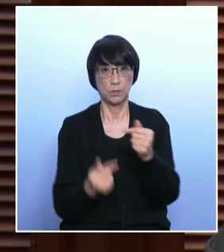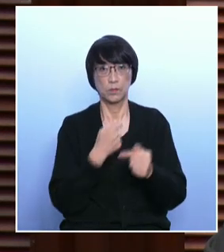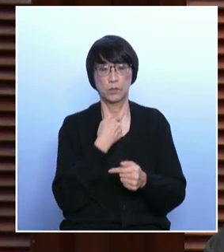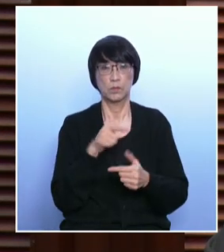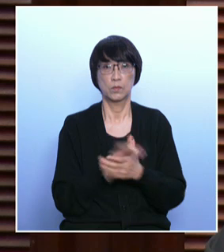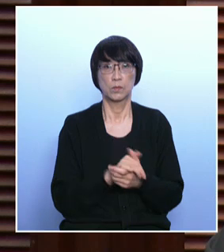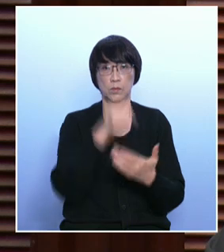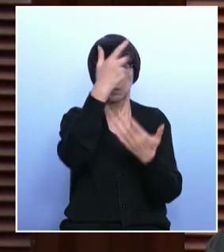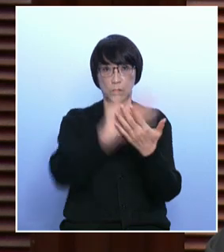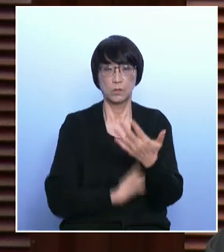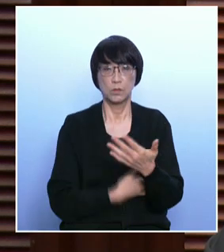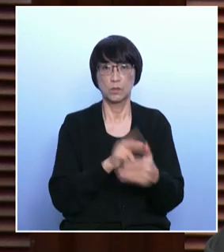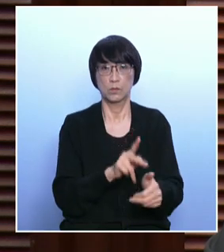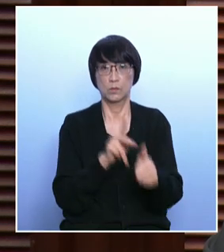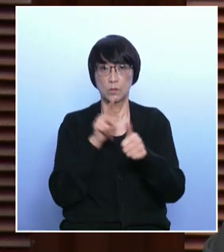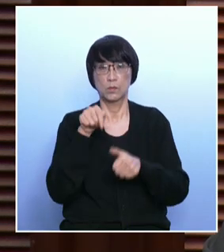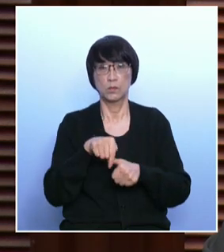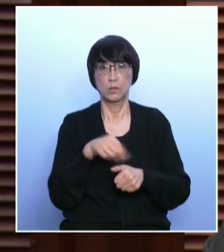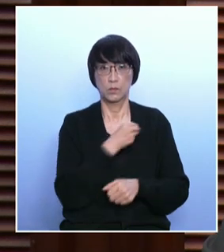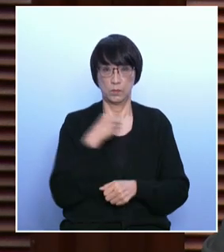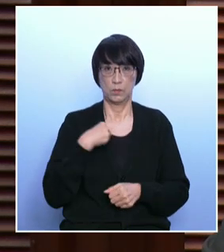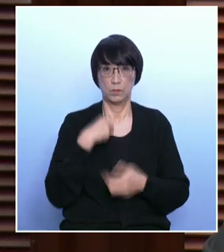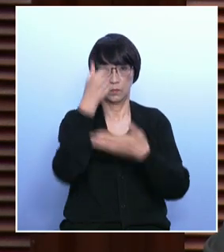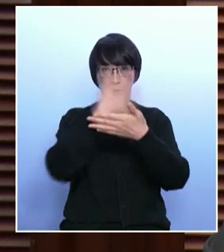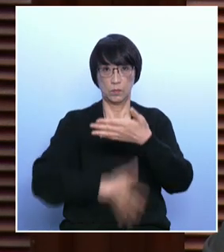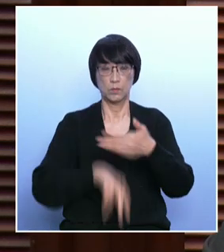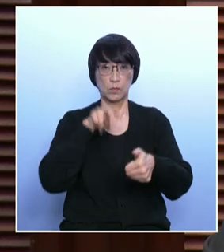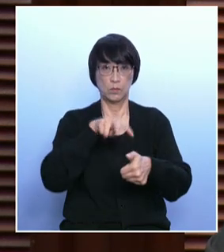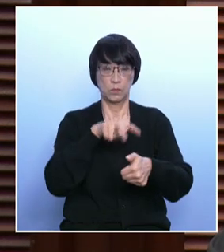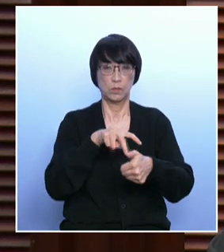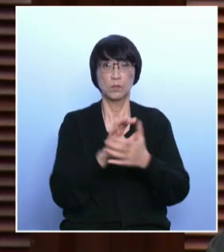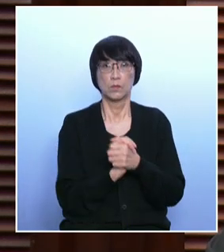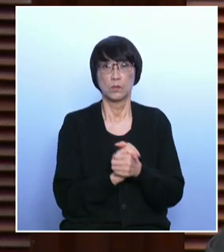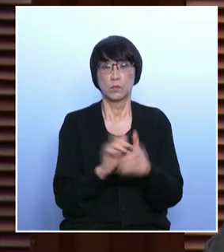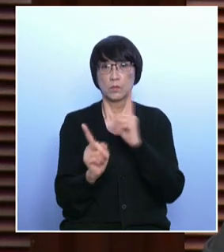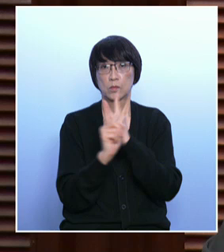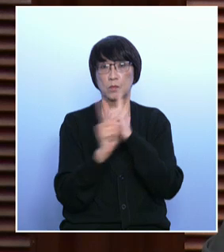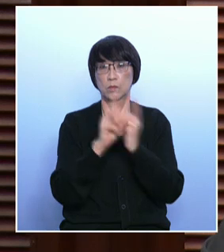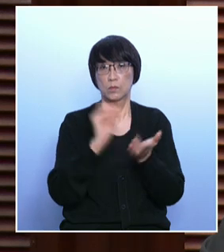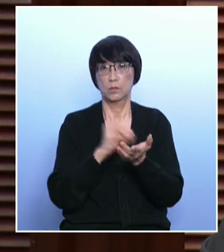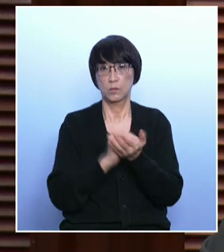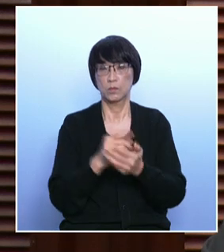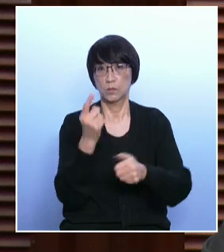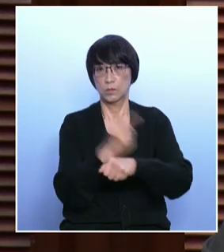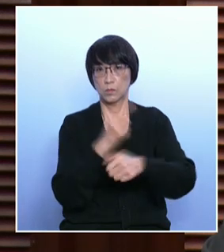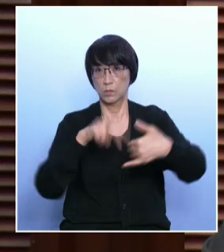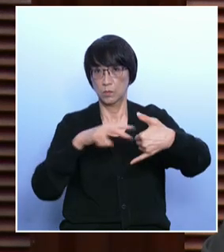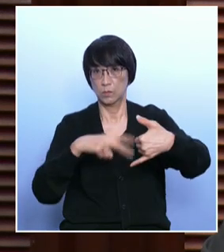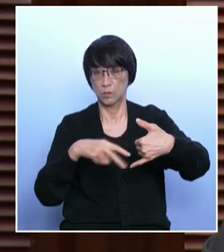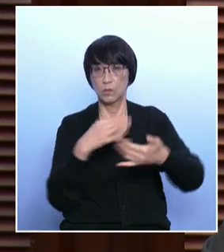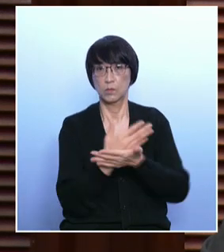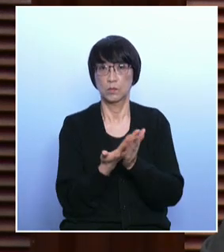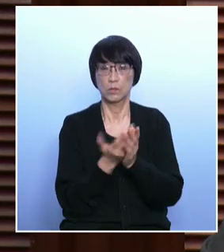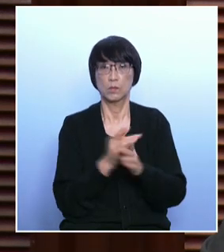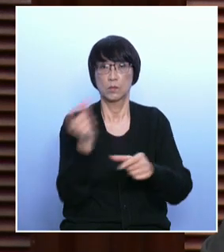We need to leverage on deepening the reform of CM, on setting